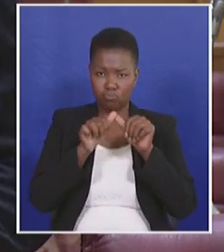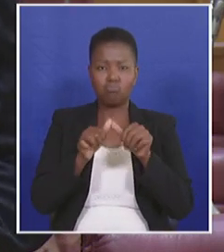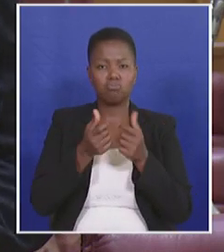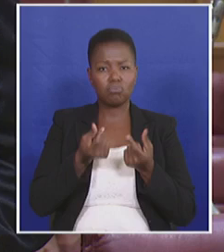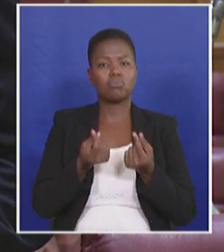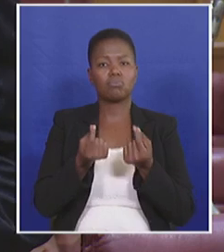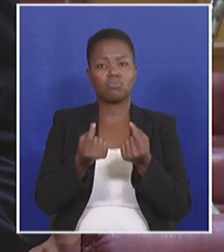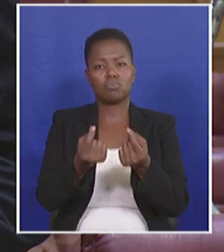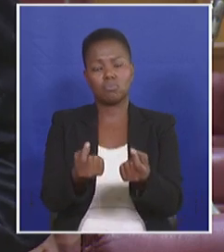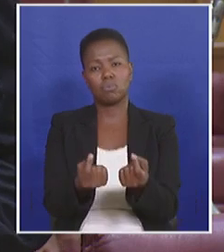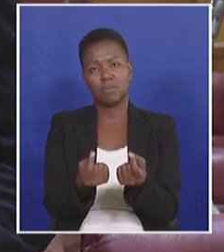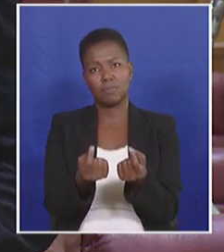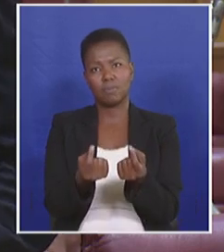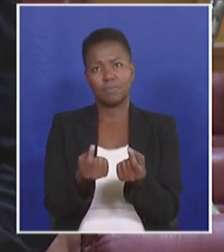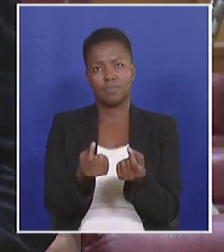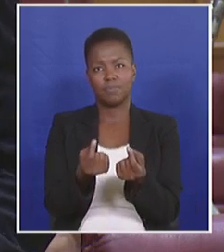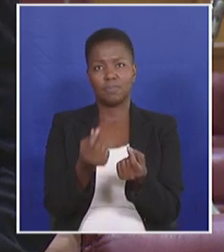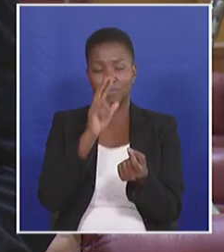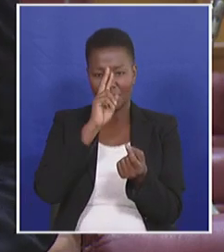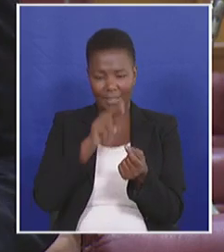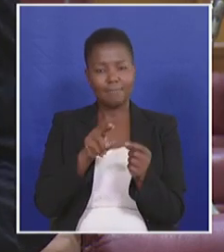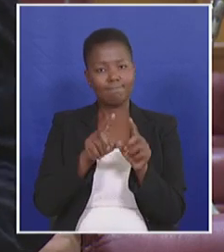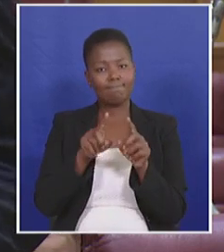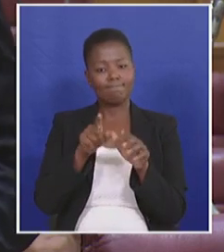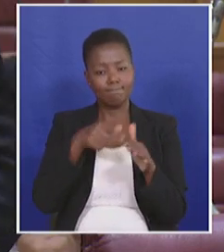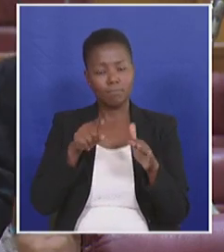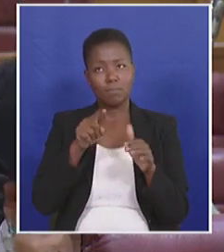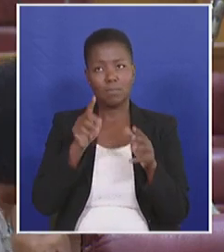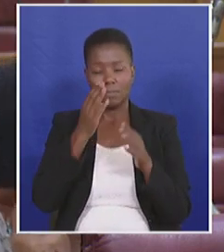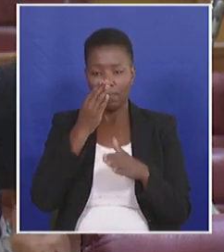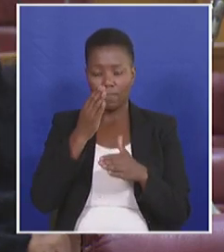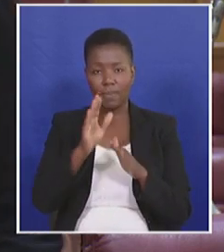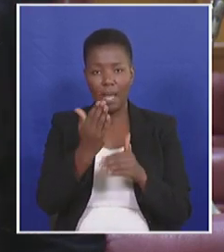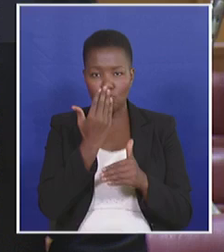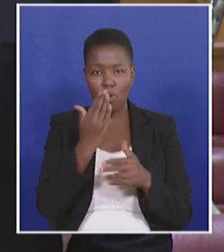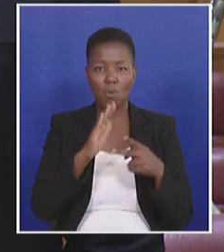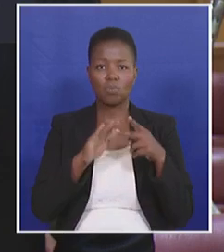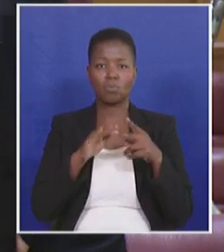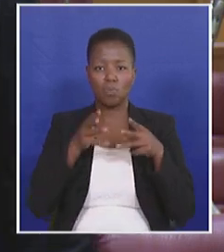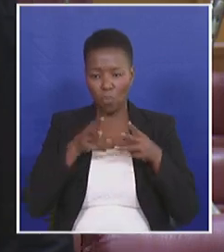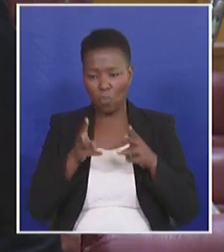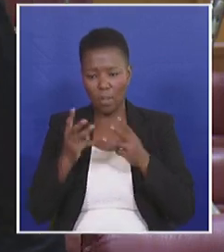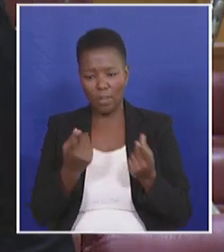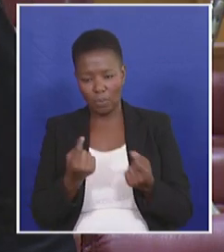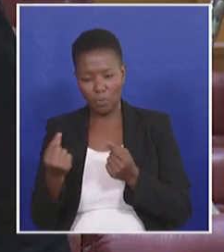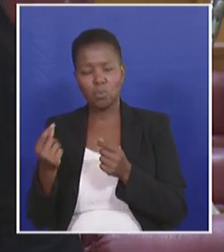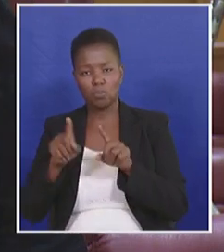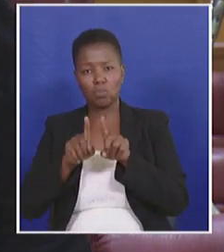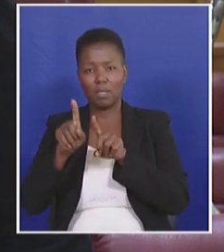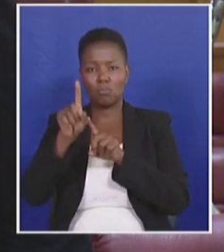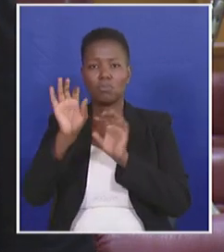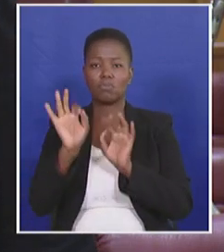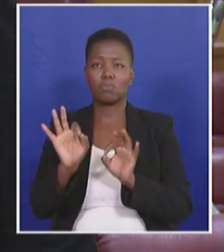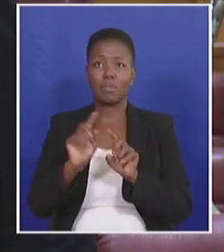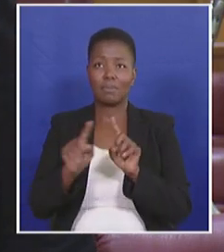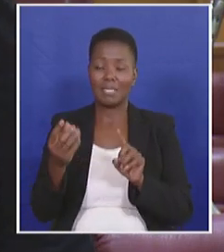of improving our approach to policing. But I think the issue of the question of the death